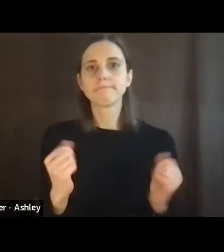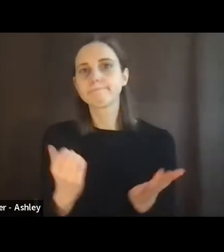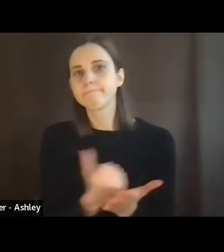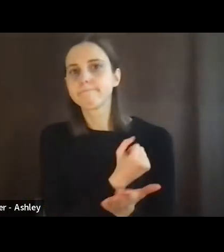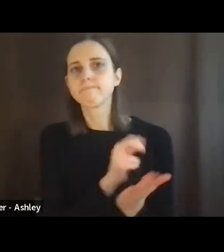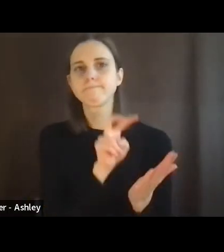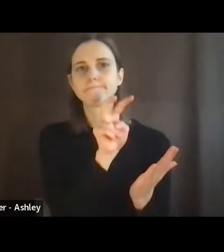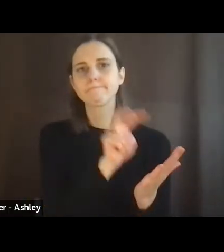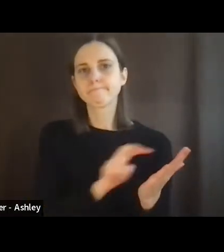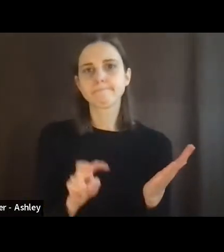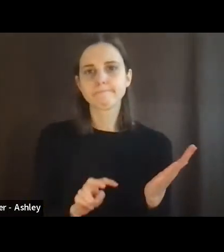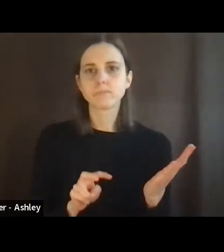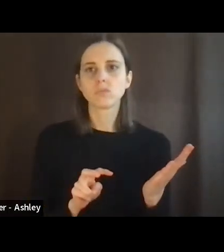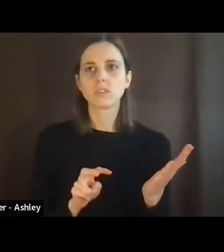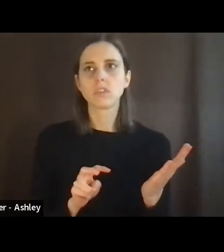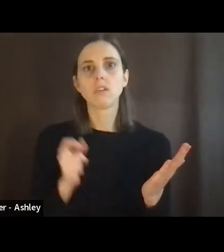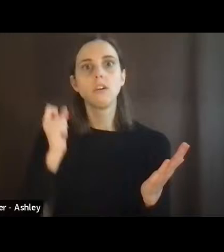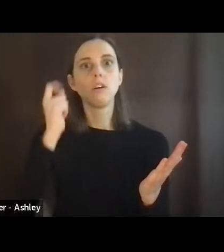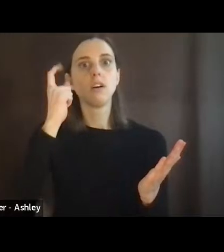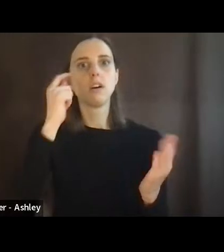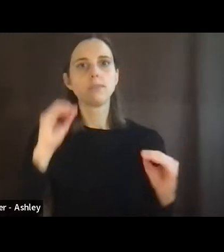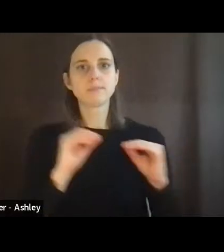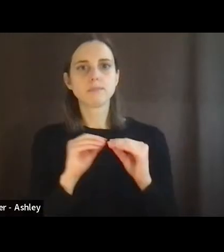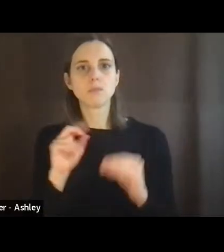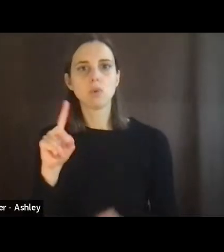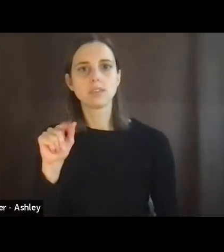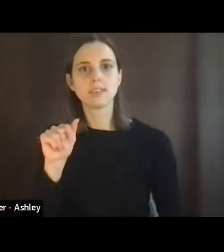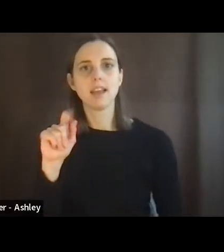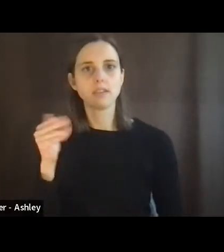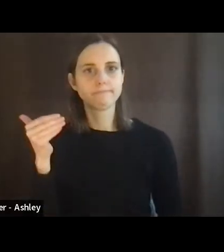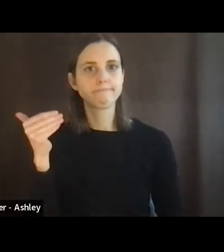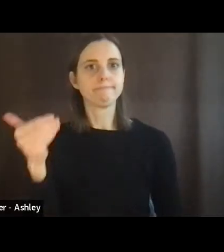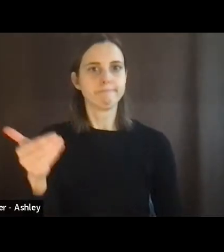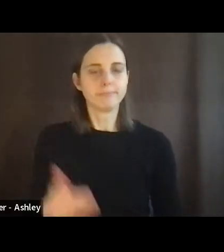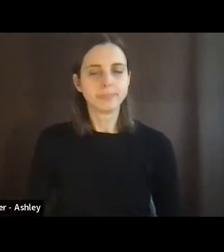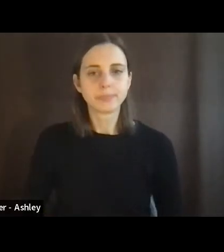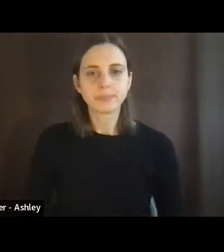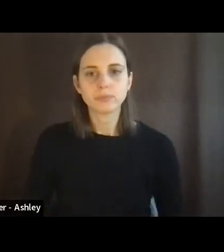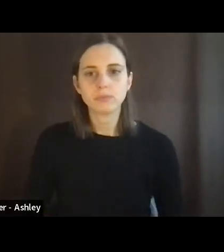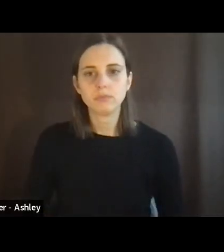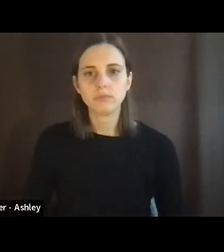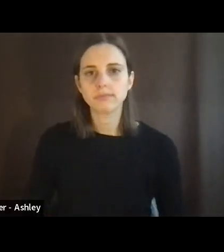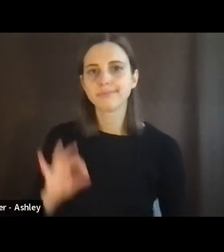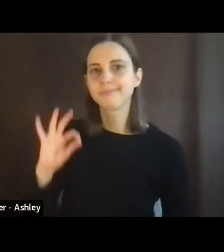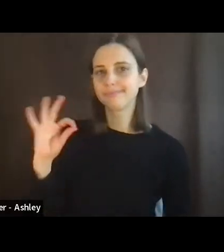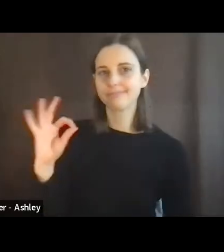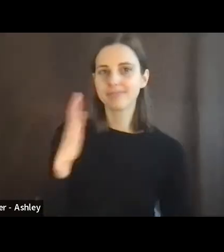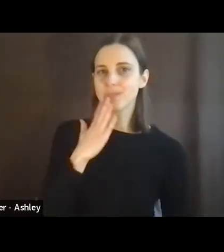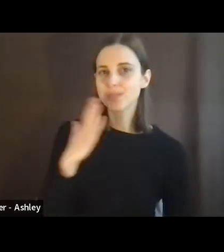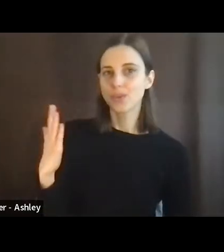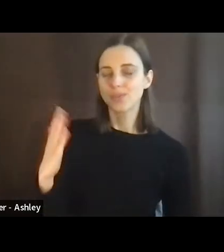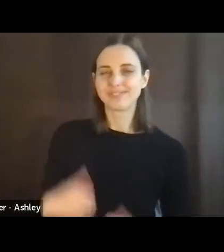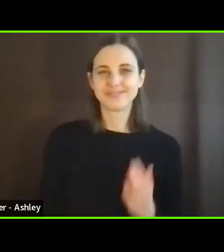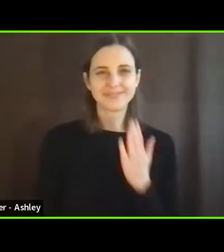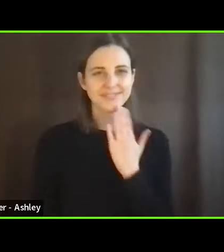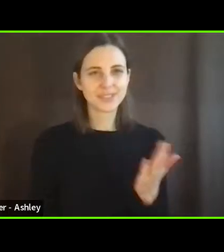data as you're thinking about this conversation. Thank you. Thank you.